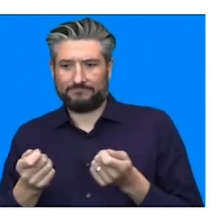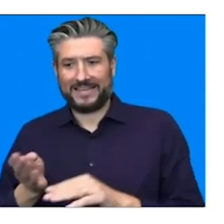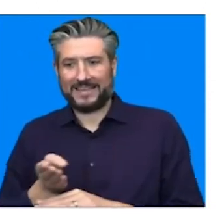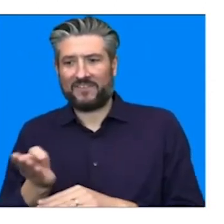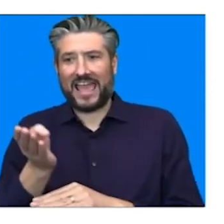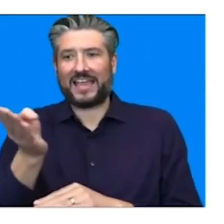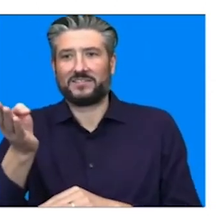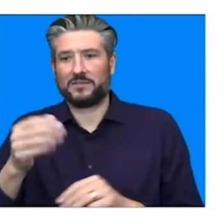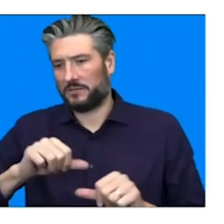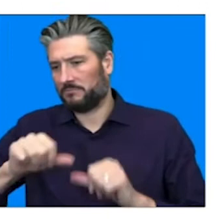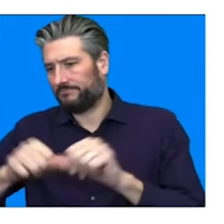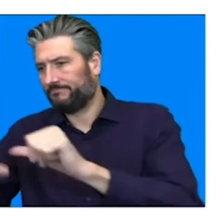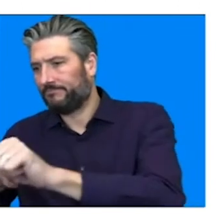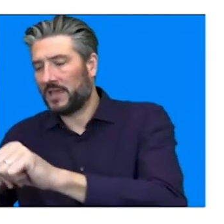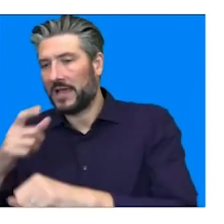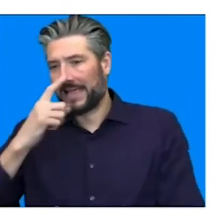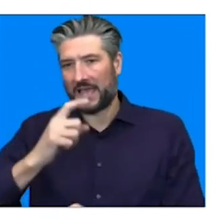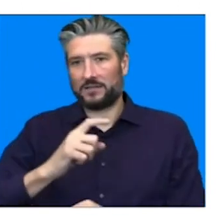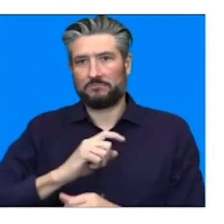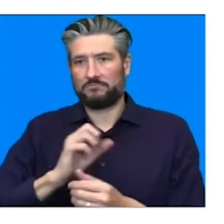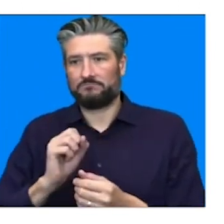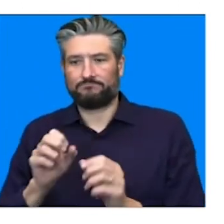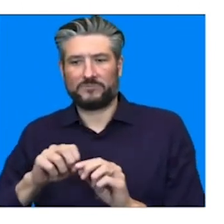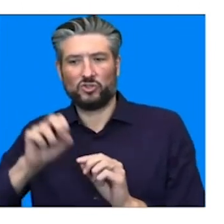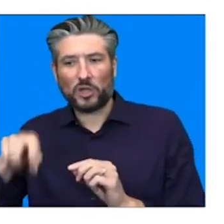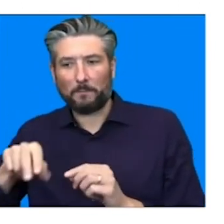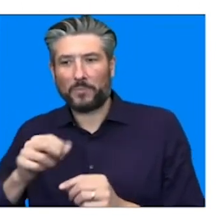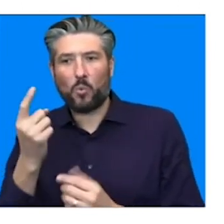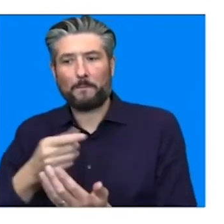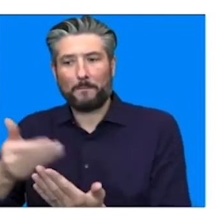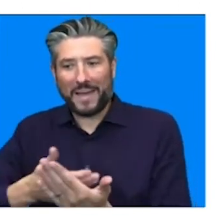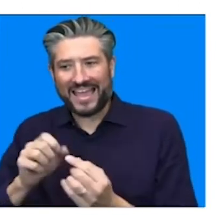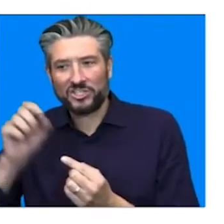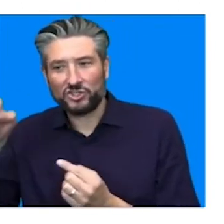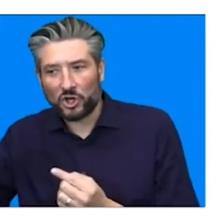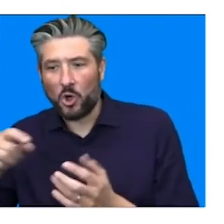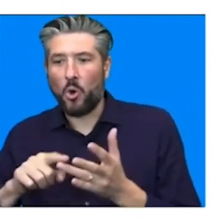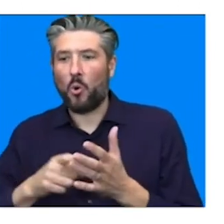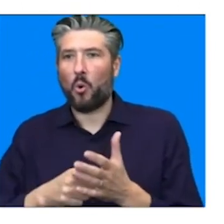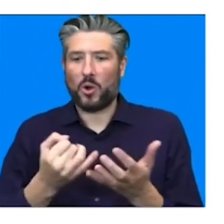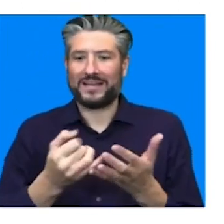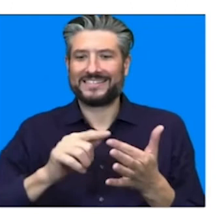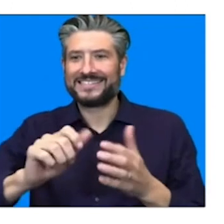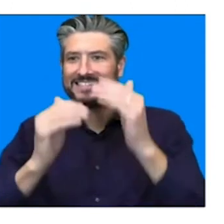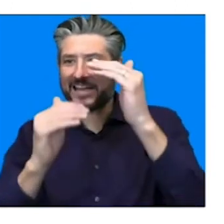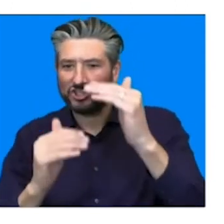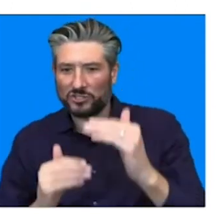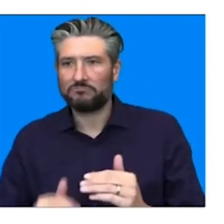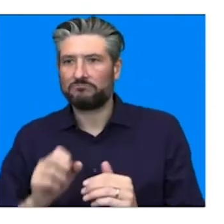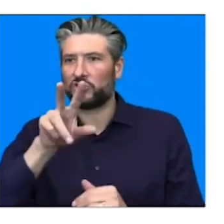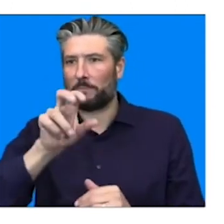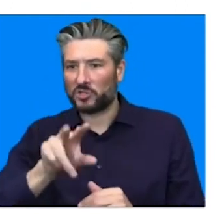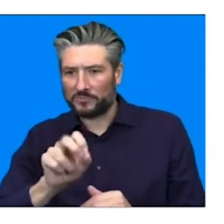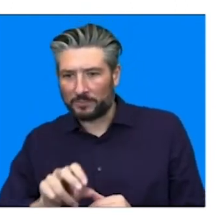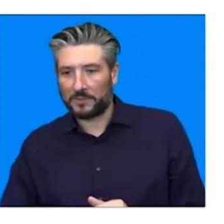to a particular page, or by section, or by subsection. Daisy audiobooks can be read on a number